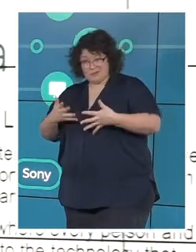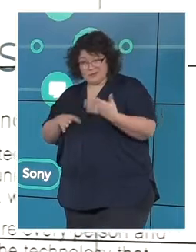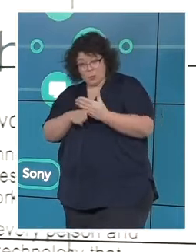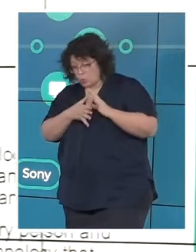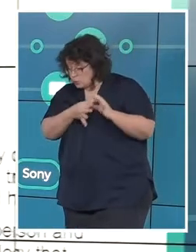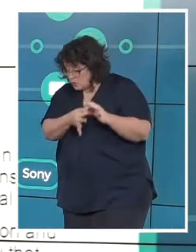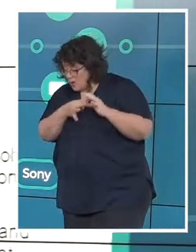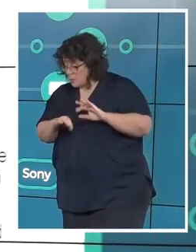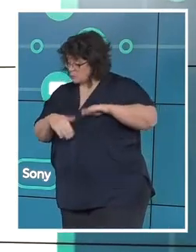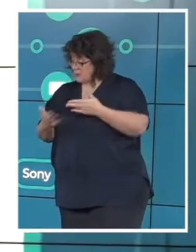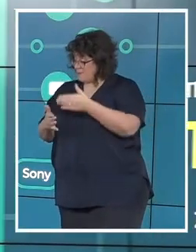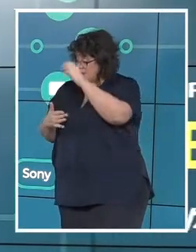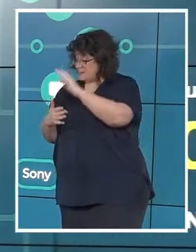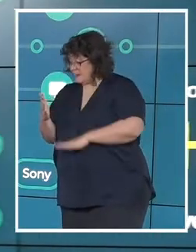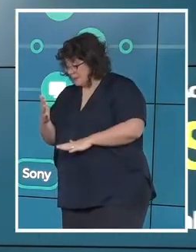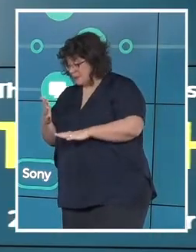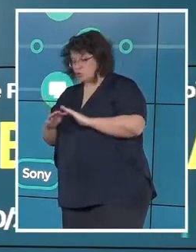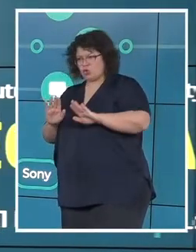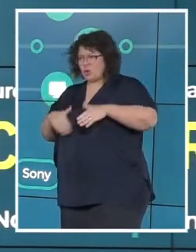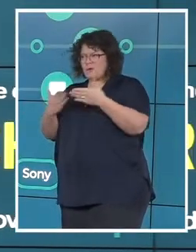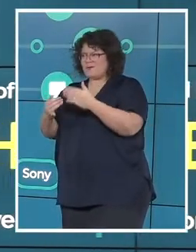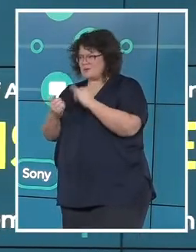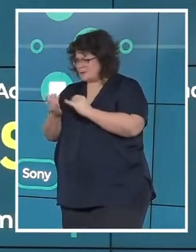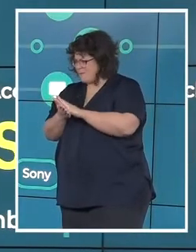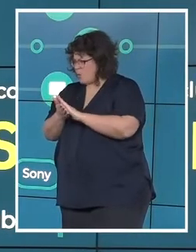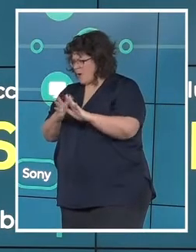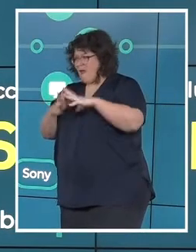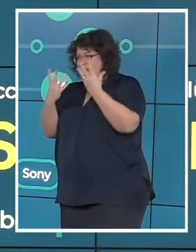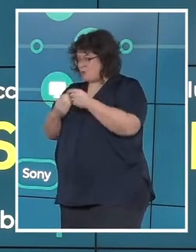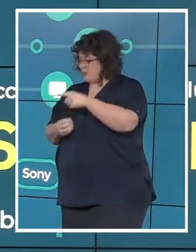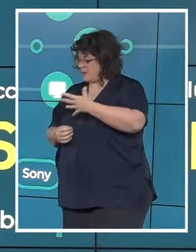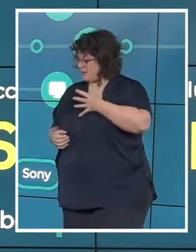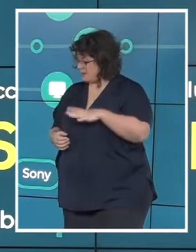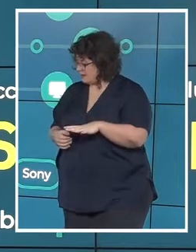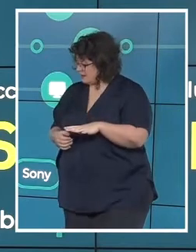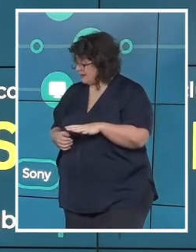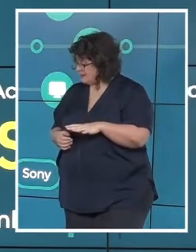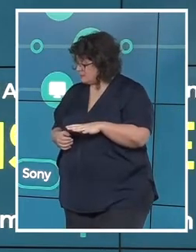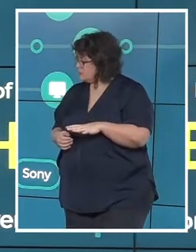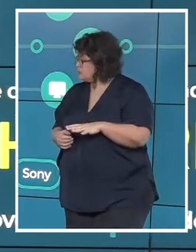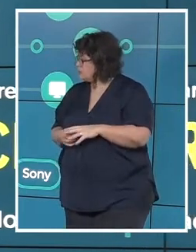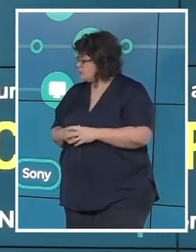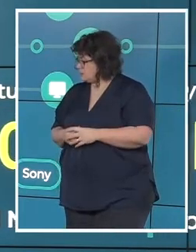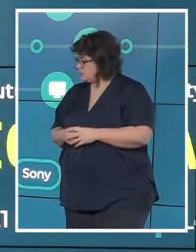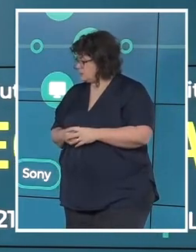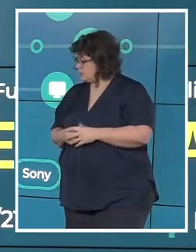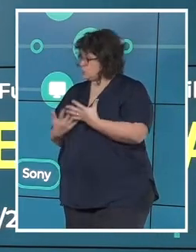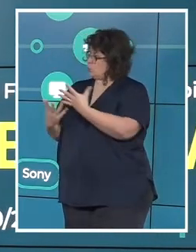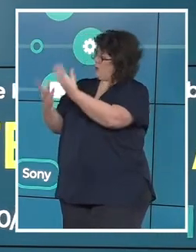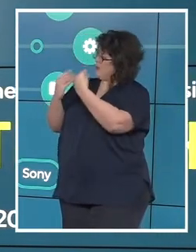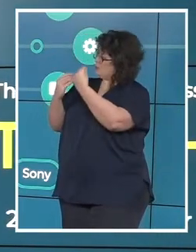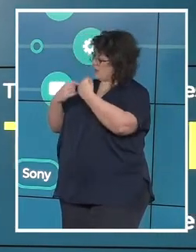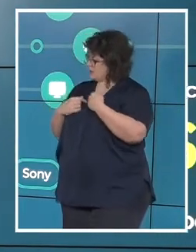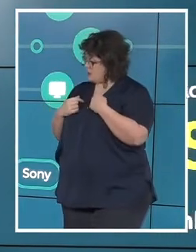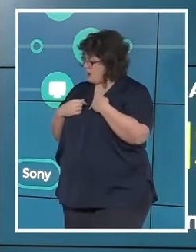really educate us. It would have been a bad world. So we're really happy we could do that. But as we're looking at